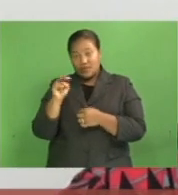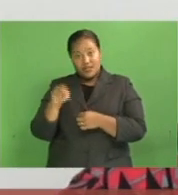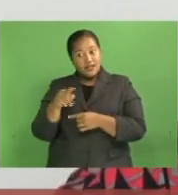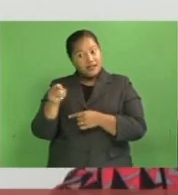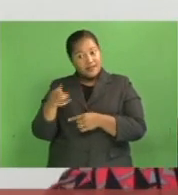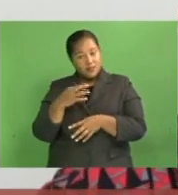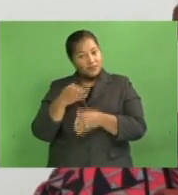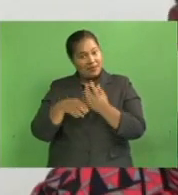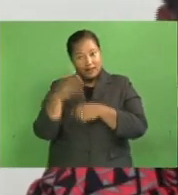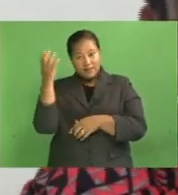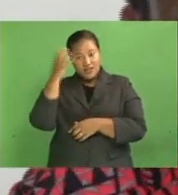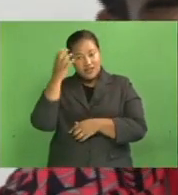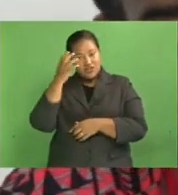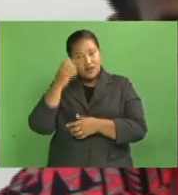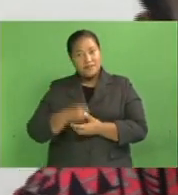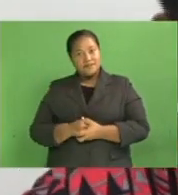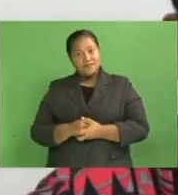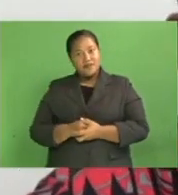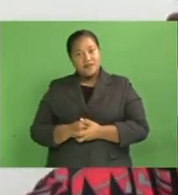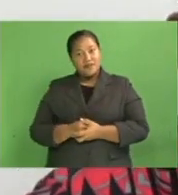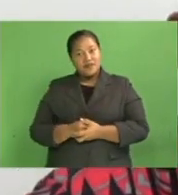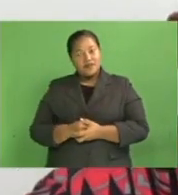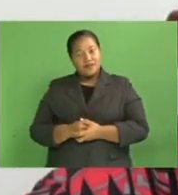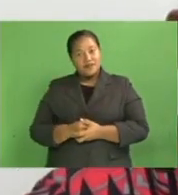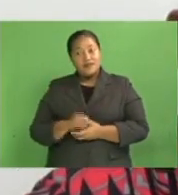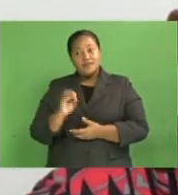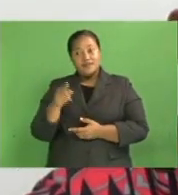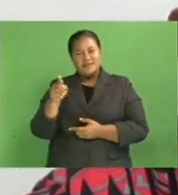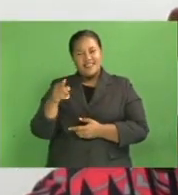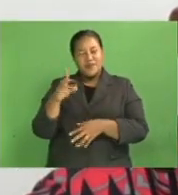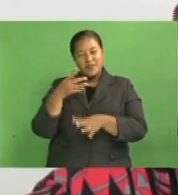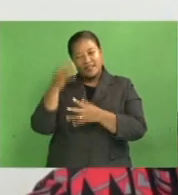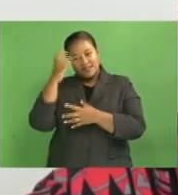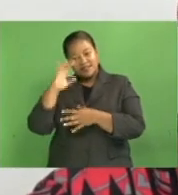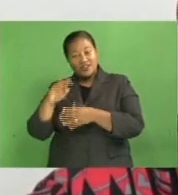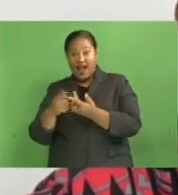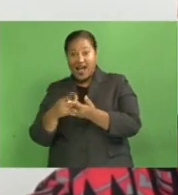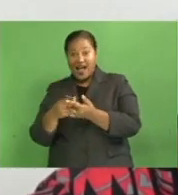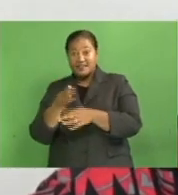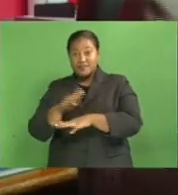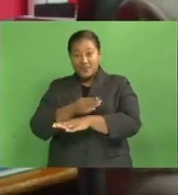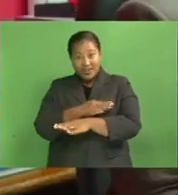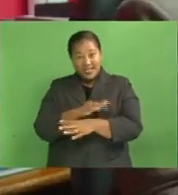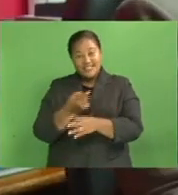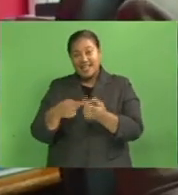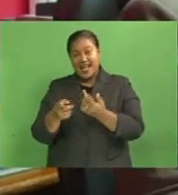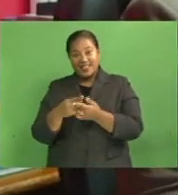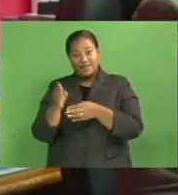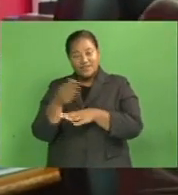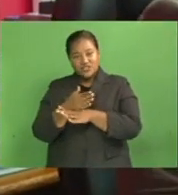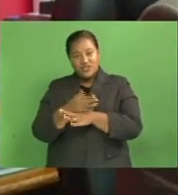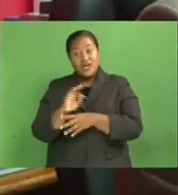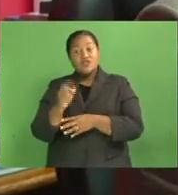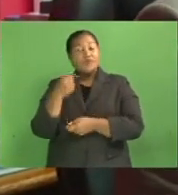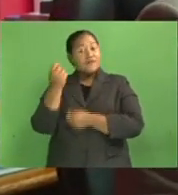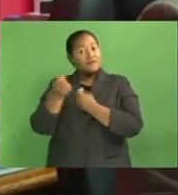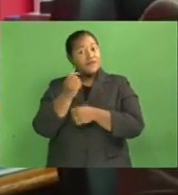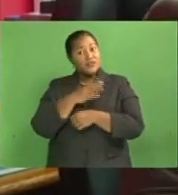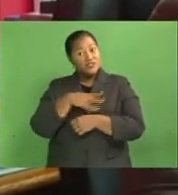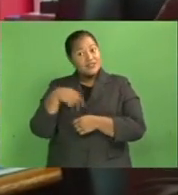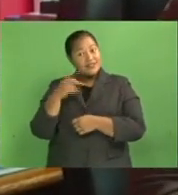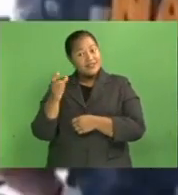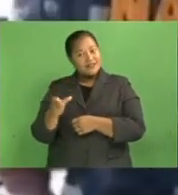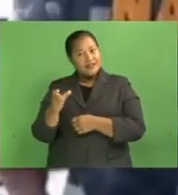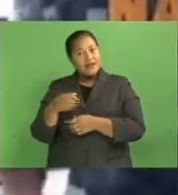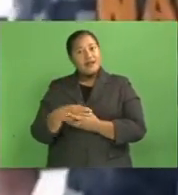in there is a threat for a couple of species like Kawakawa and Dono. The Fisheries Ministry says it plans